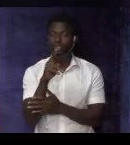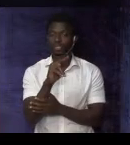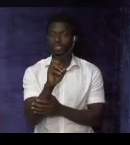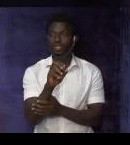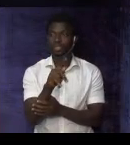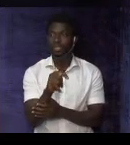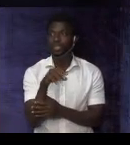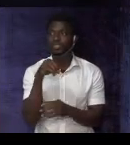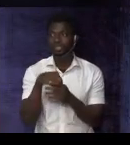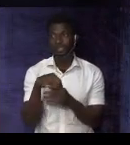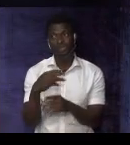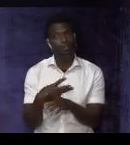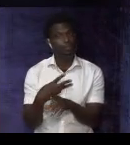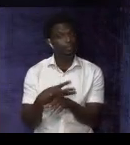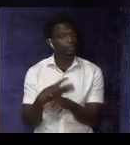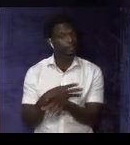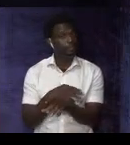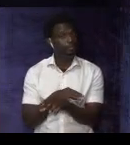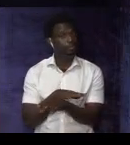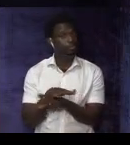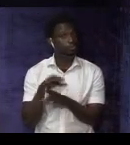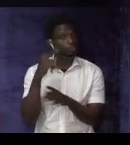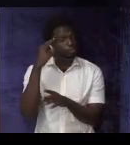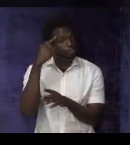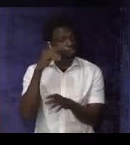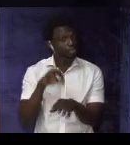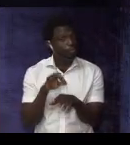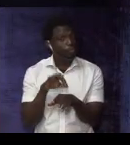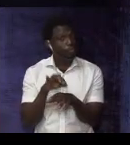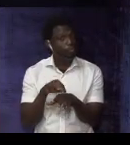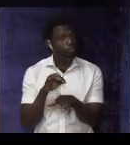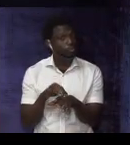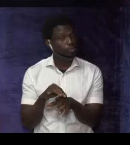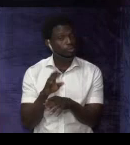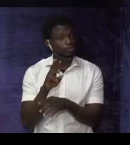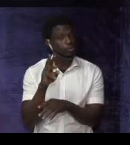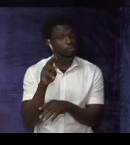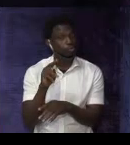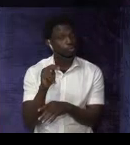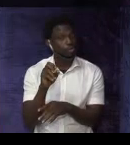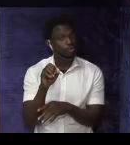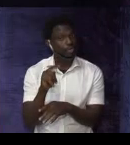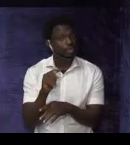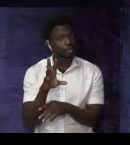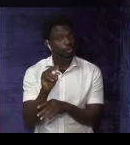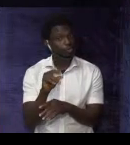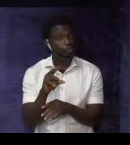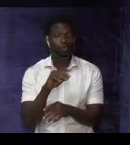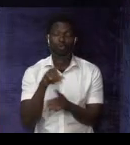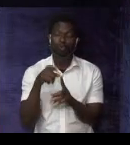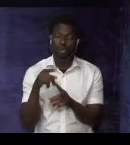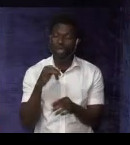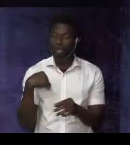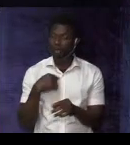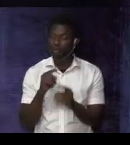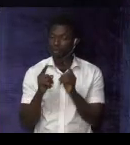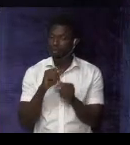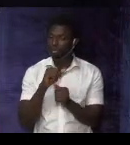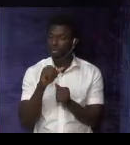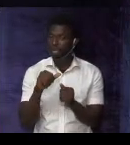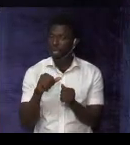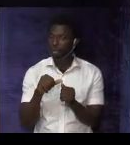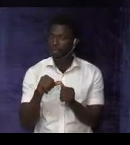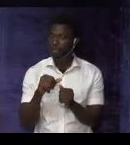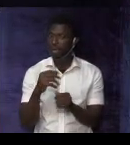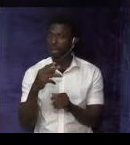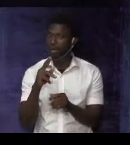in mathematics. So you don't think of net like the mosquito net or the table tennis net, no. When we talk about net in the mathematics class,